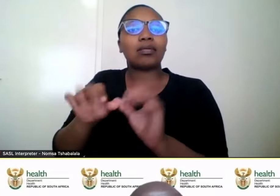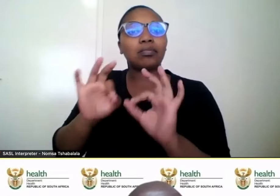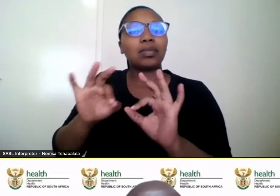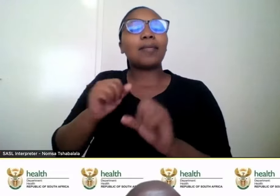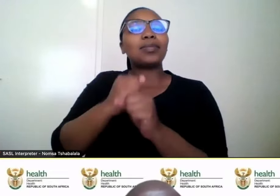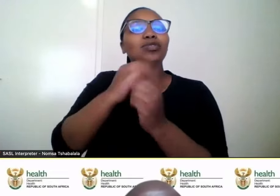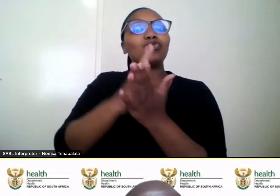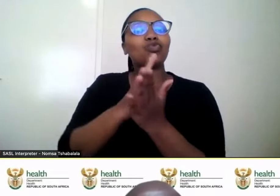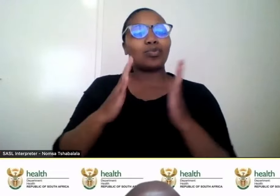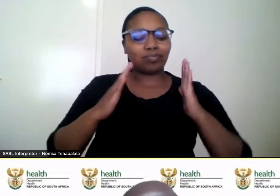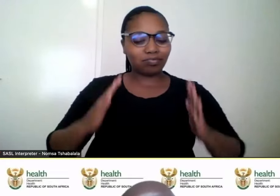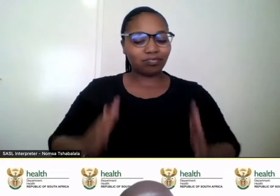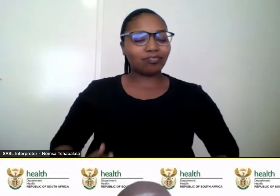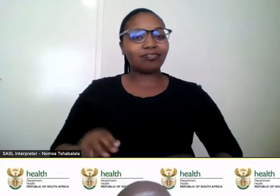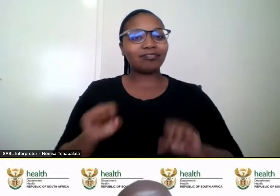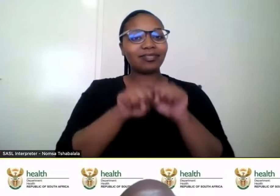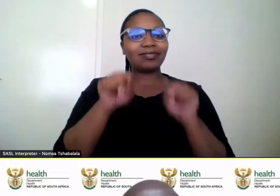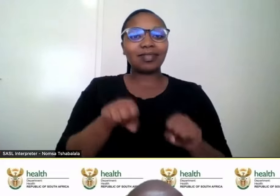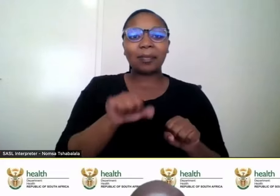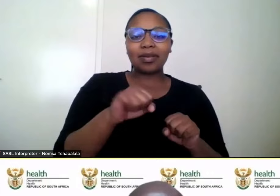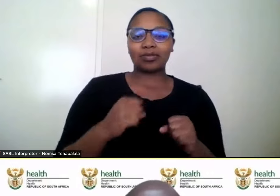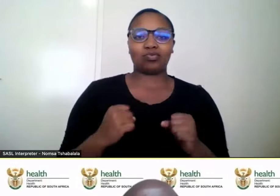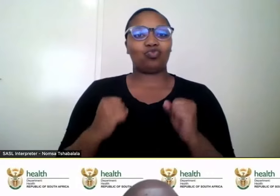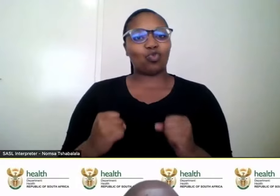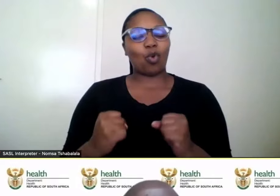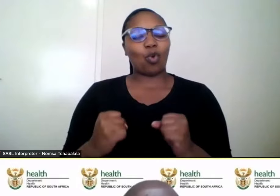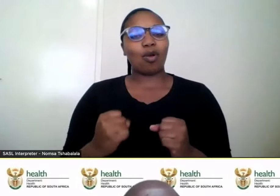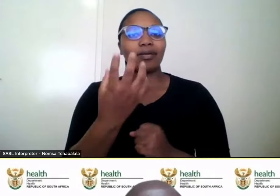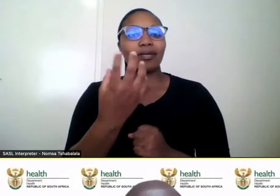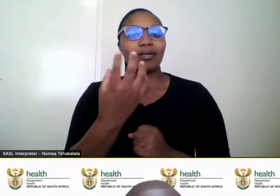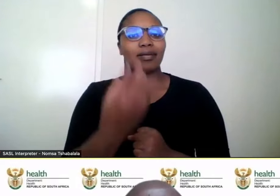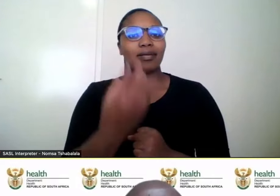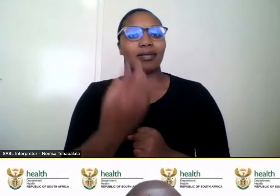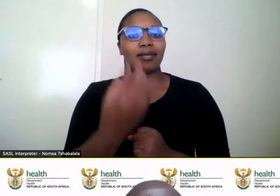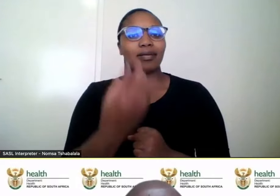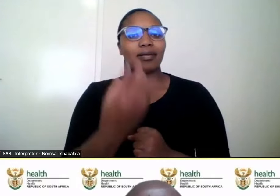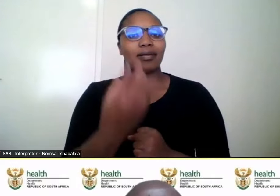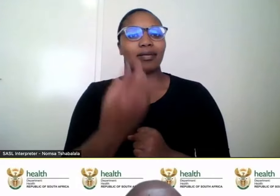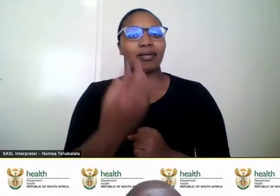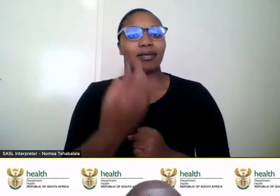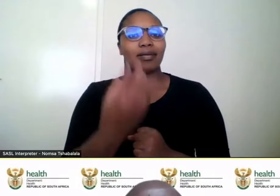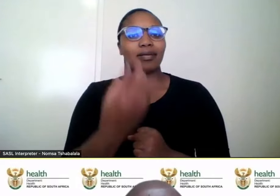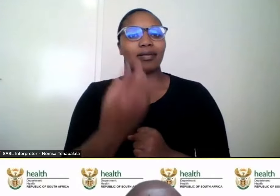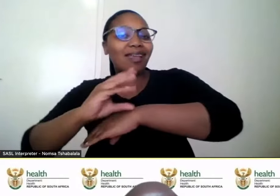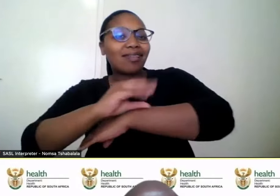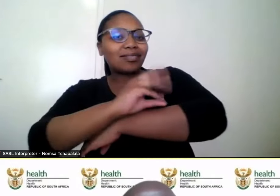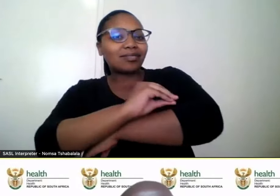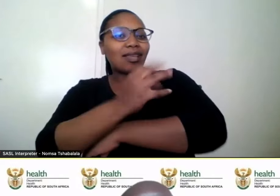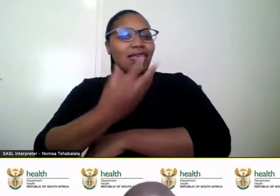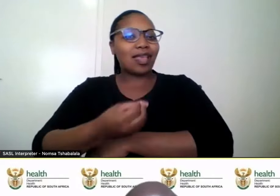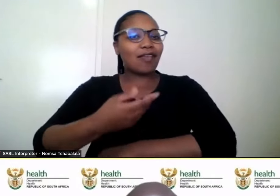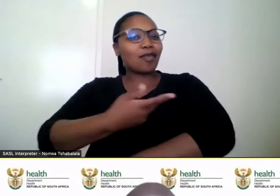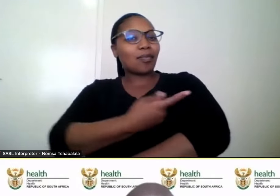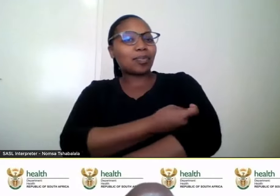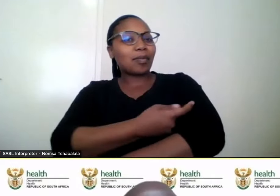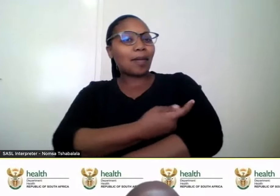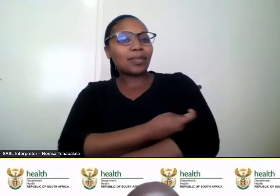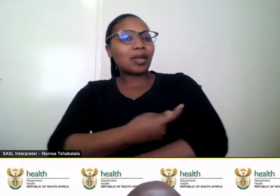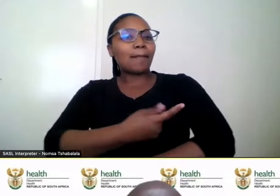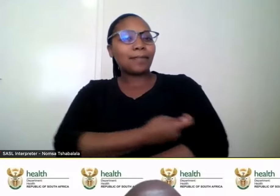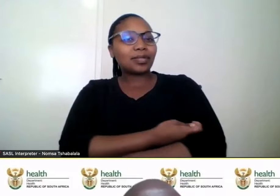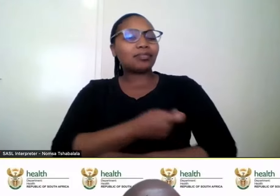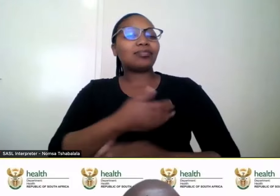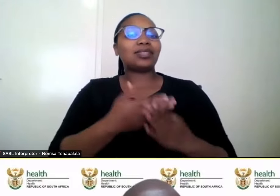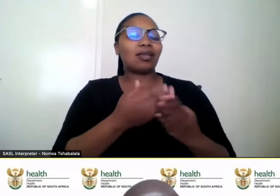count. Those are the areas, if you're on chemotherapy and so on, protect your immunity.